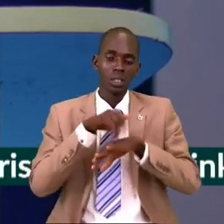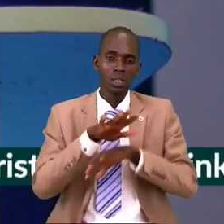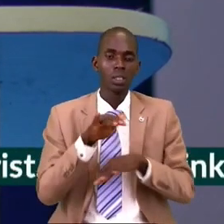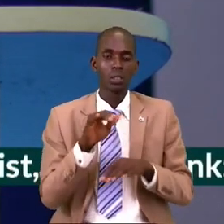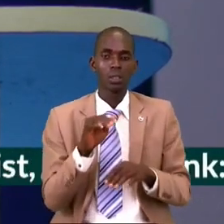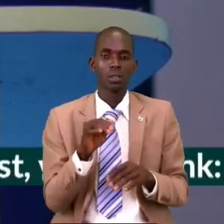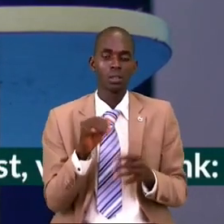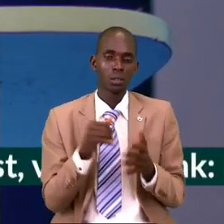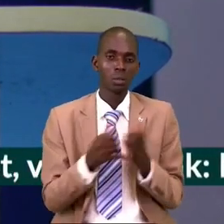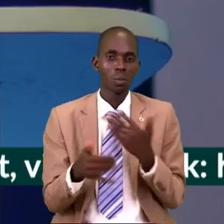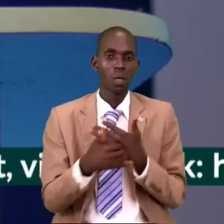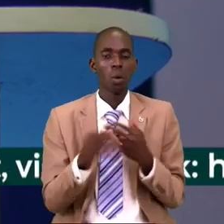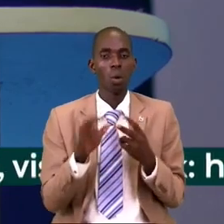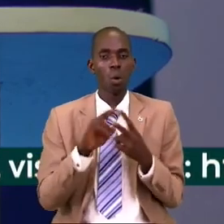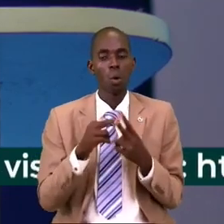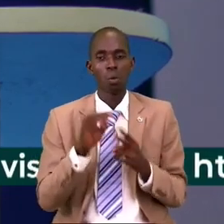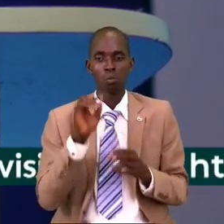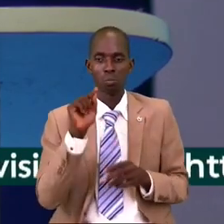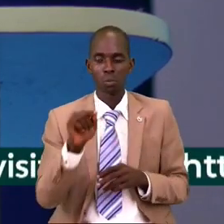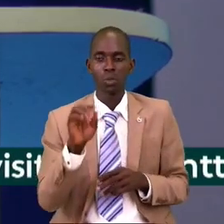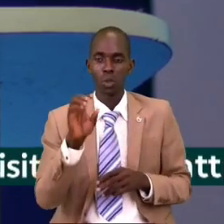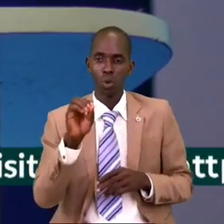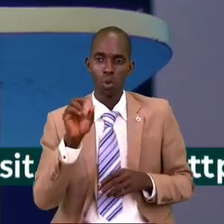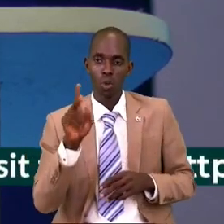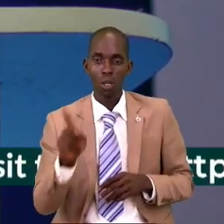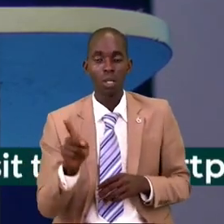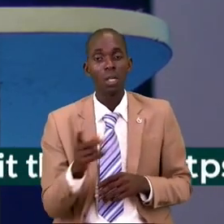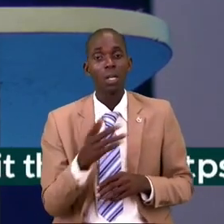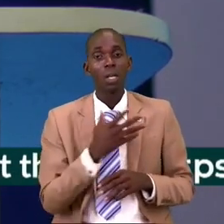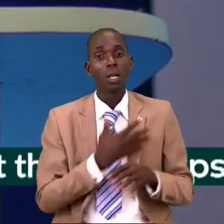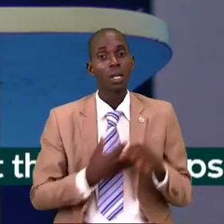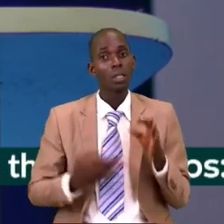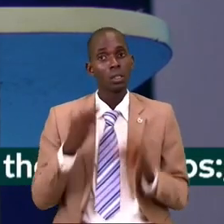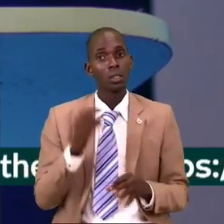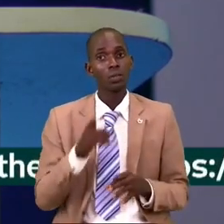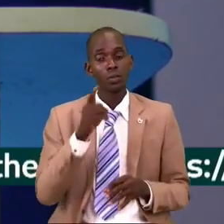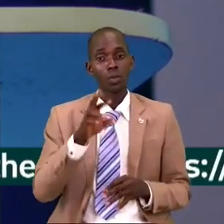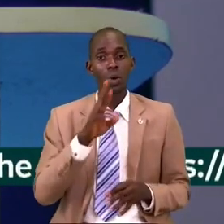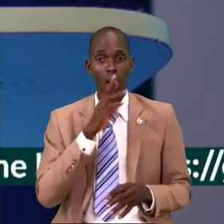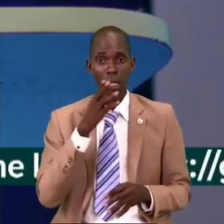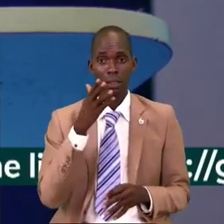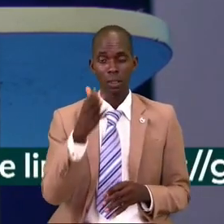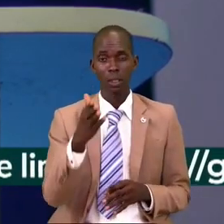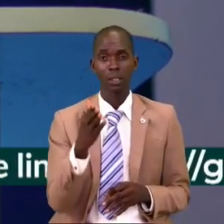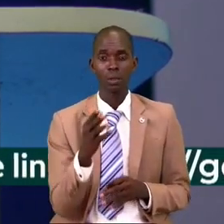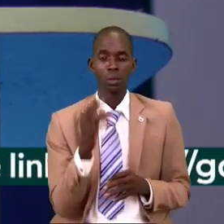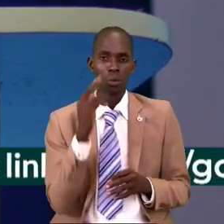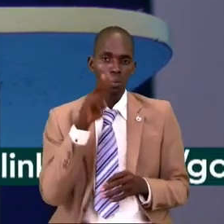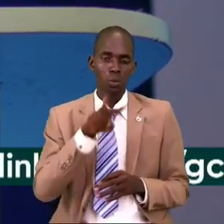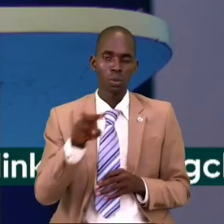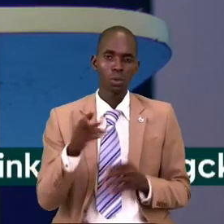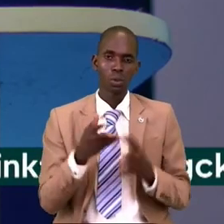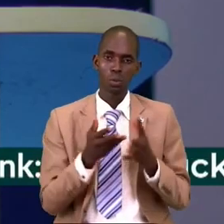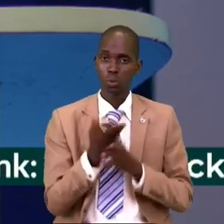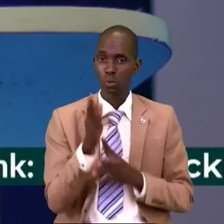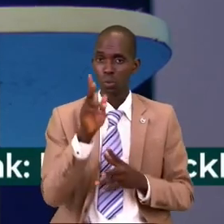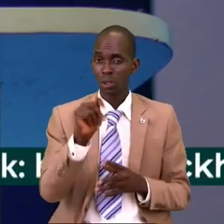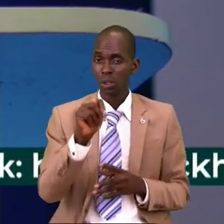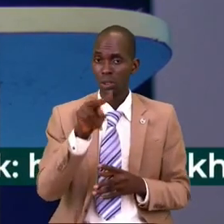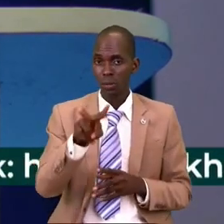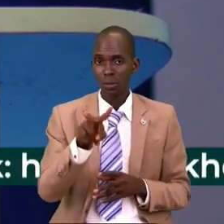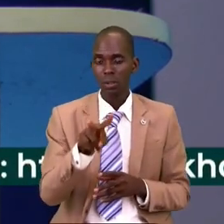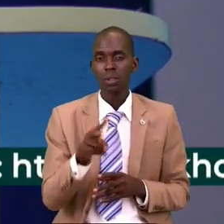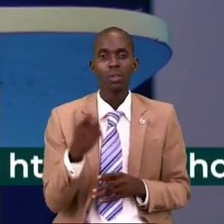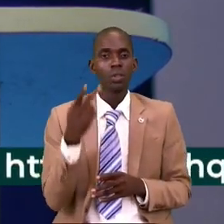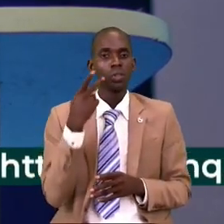see. If you are done, wave your hands. Wave your hands. Thank you very much. I can see you